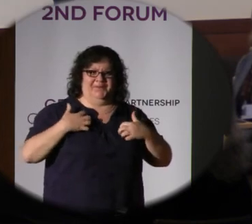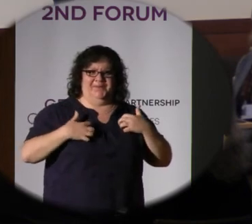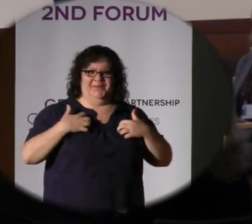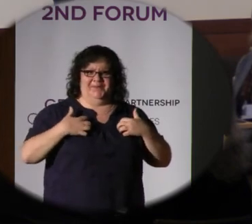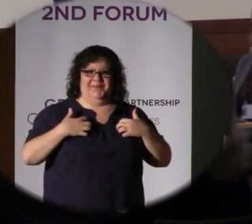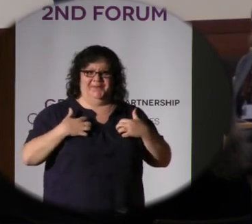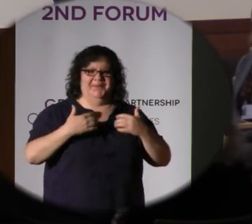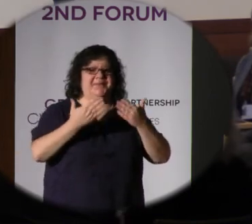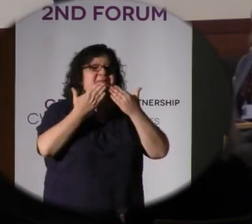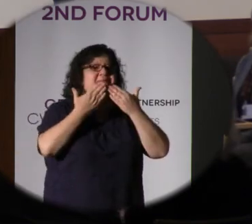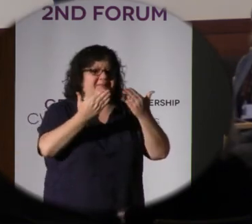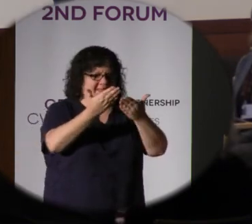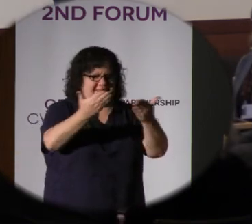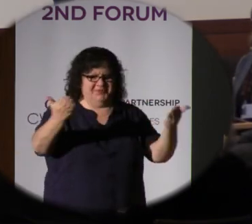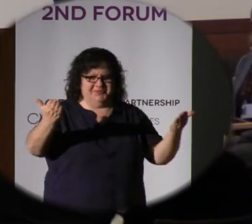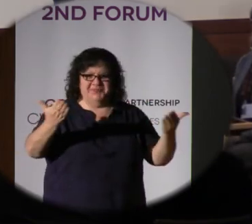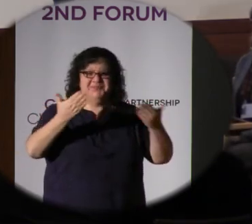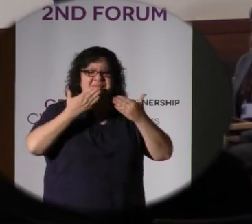attention.